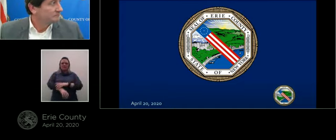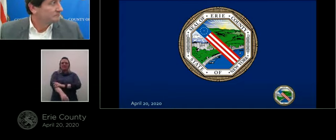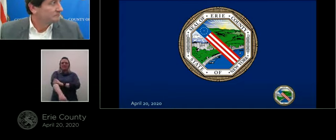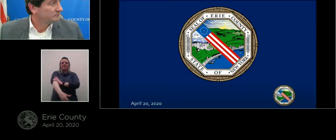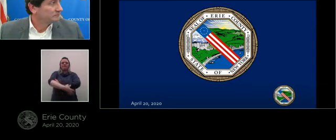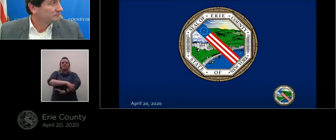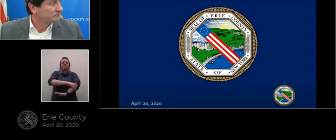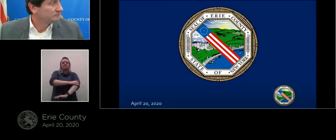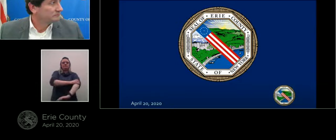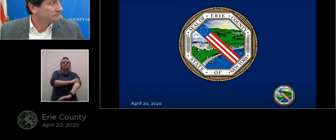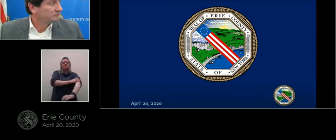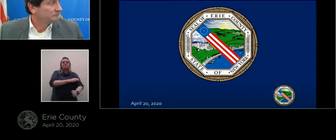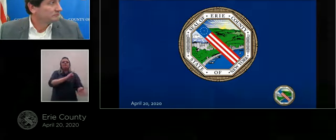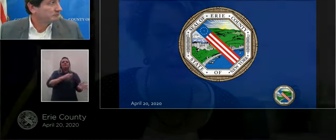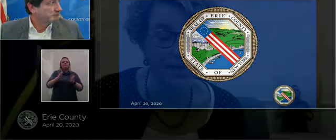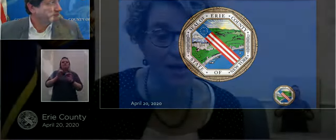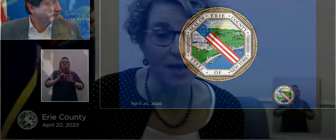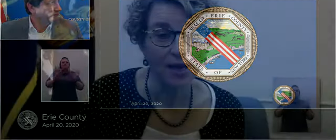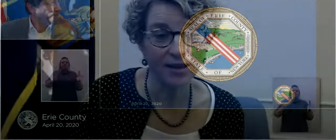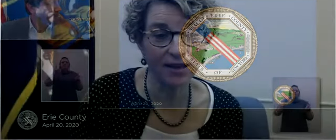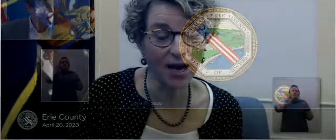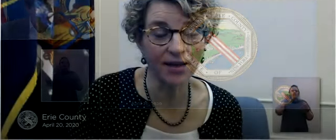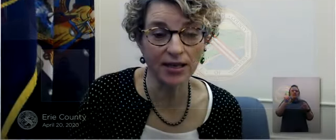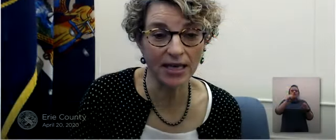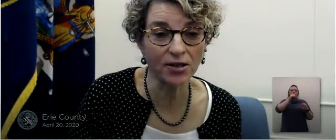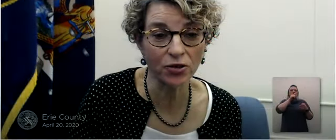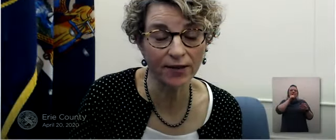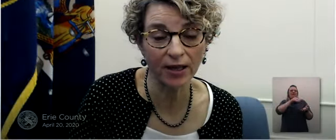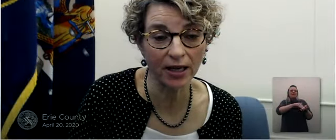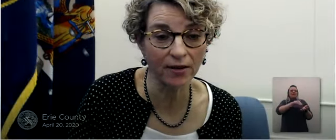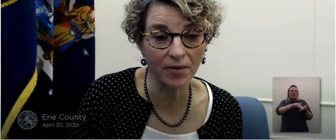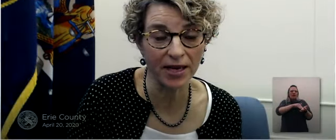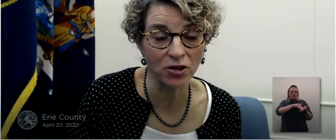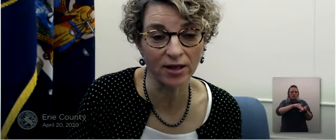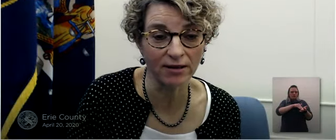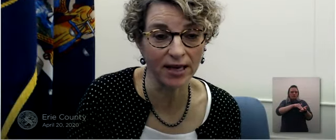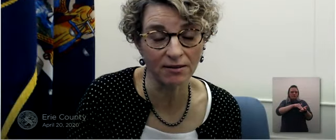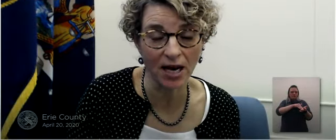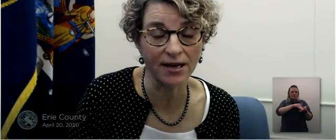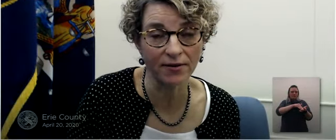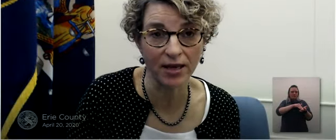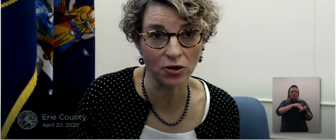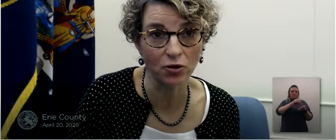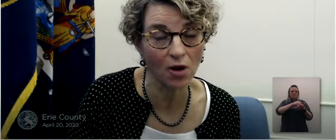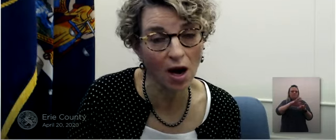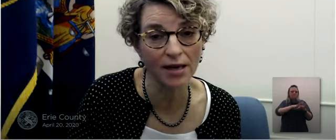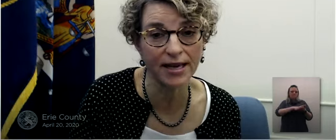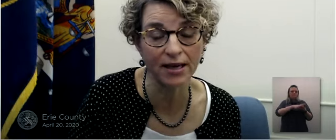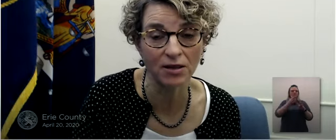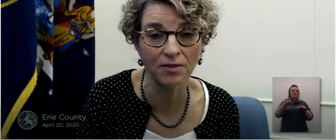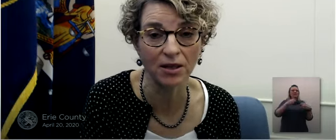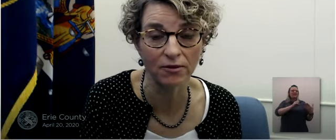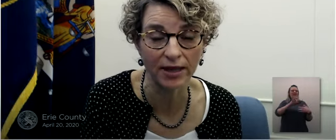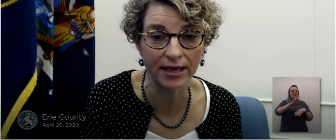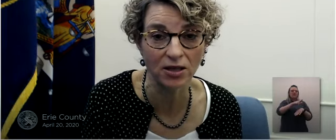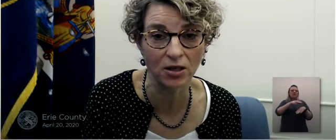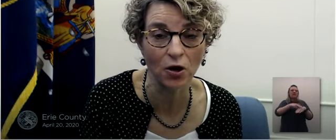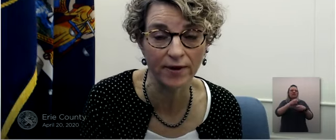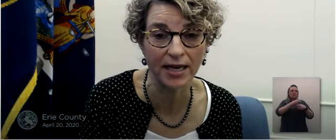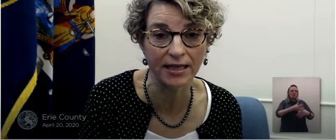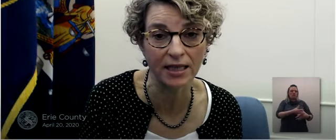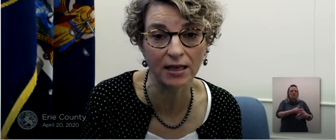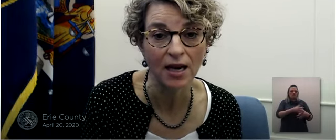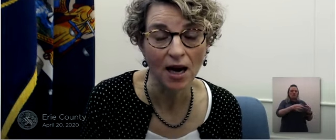private provider decides that on the death certificate of a patient that died of a natural cause had to be related